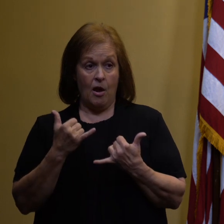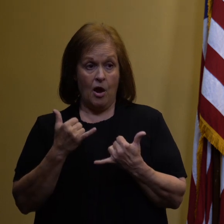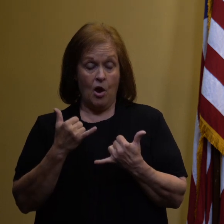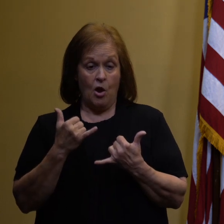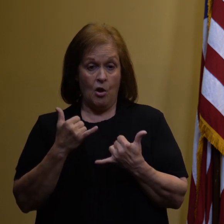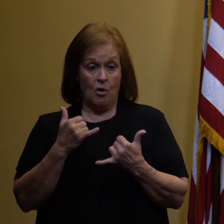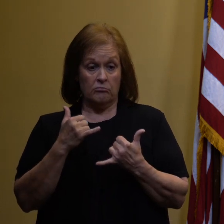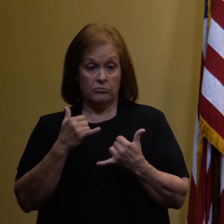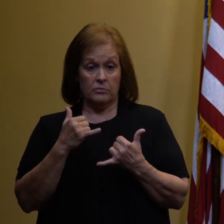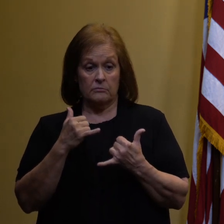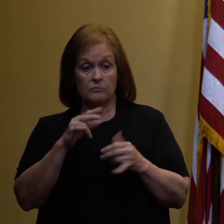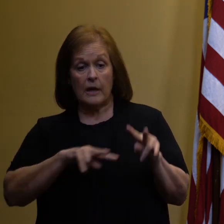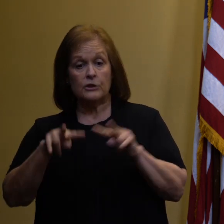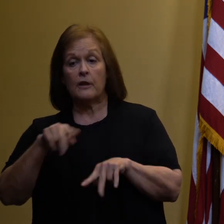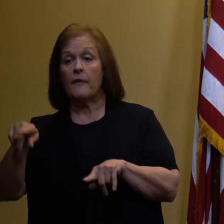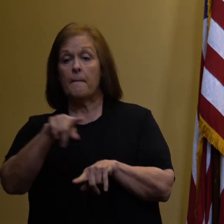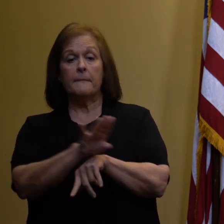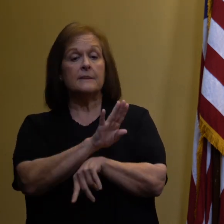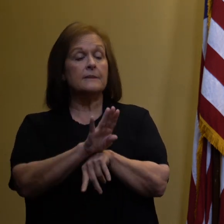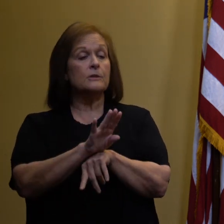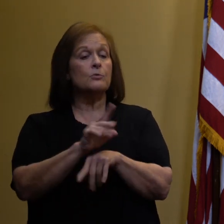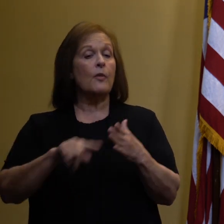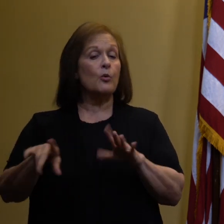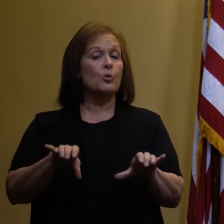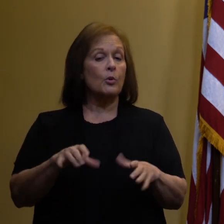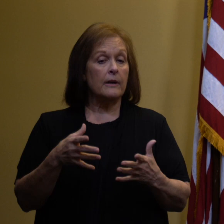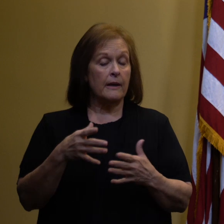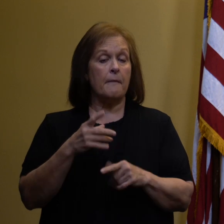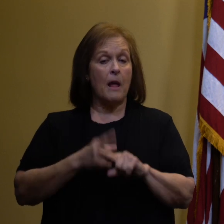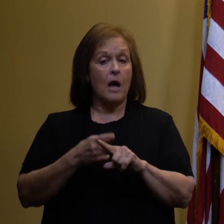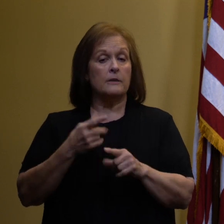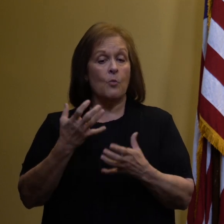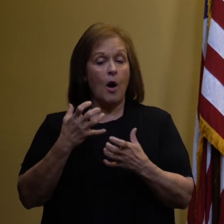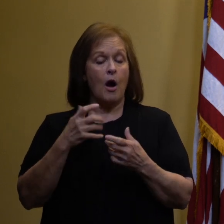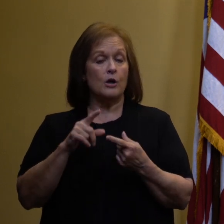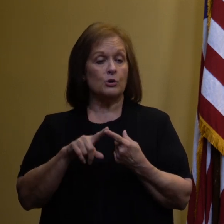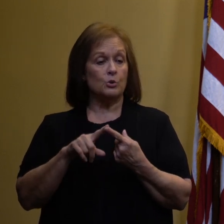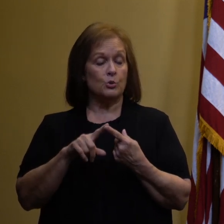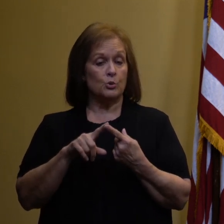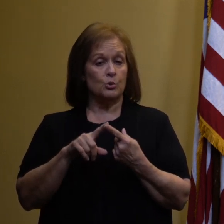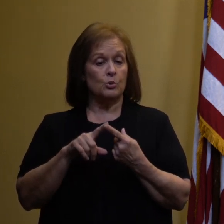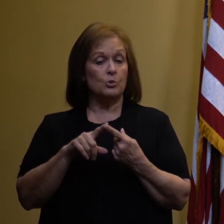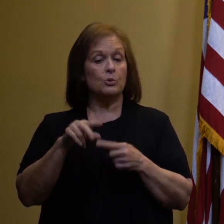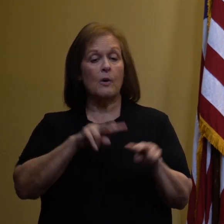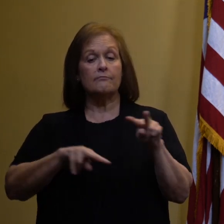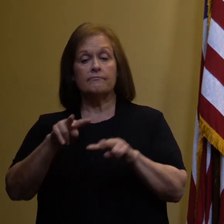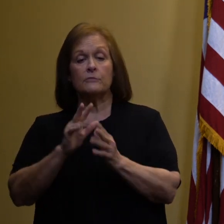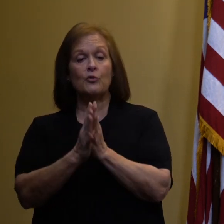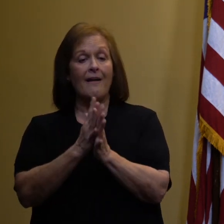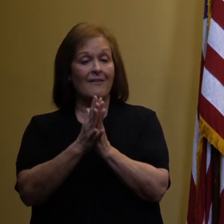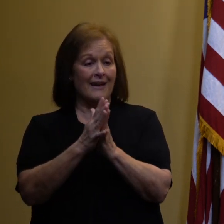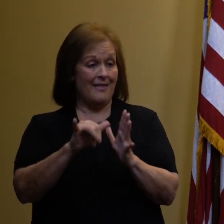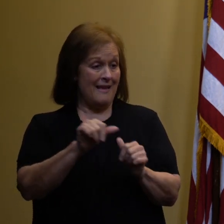types of behaviors relative to businesses, and also wanting to really beef up traffic patrols throughout